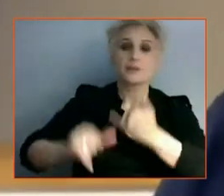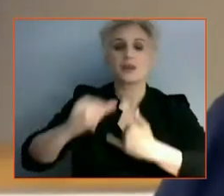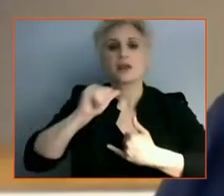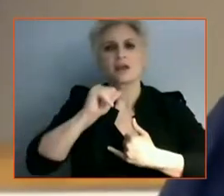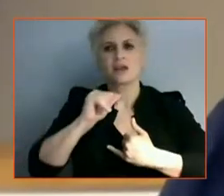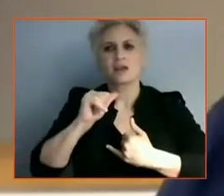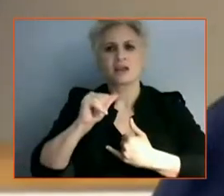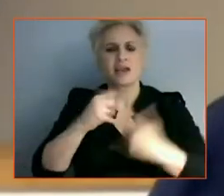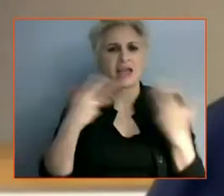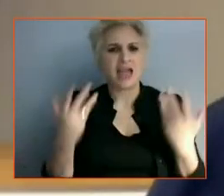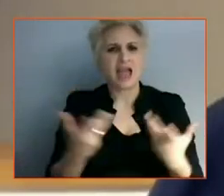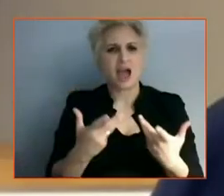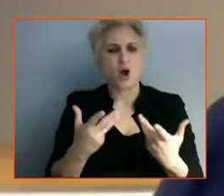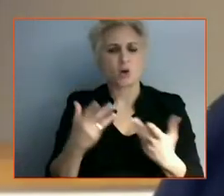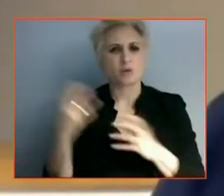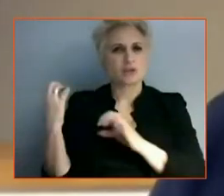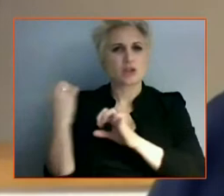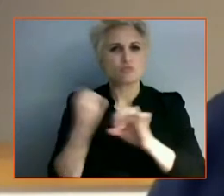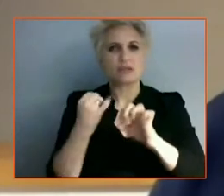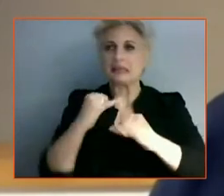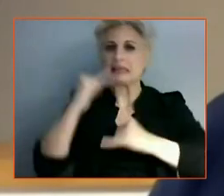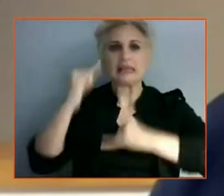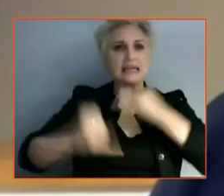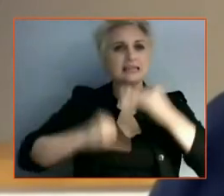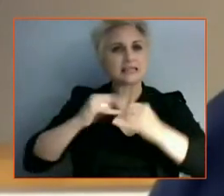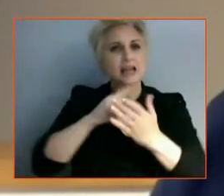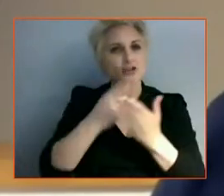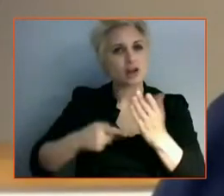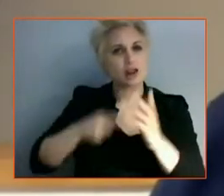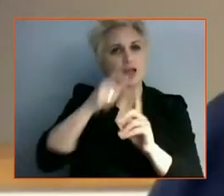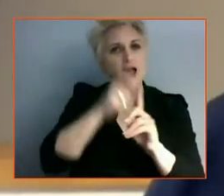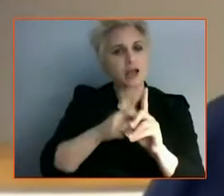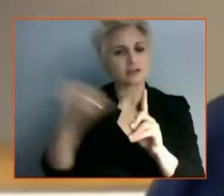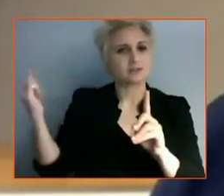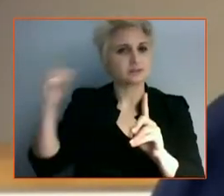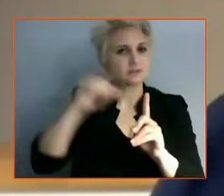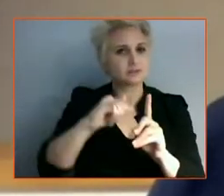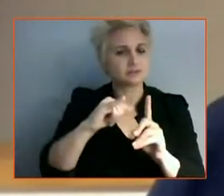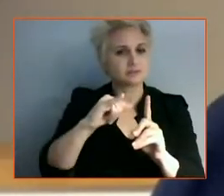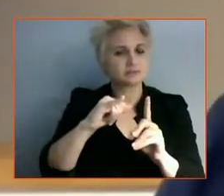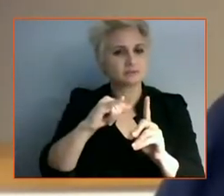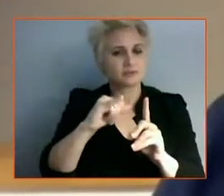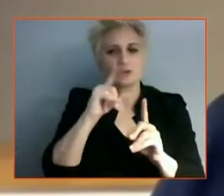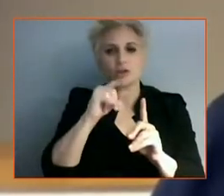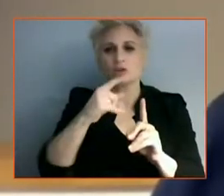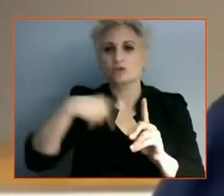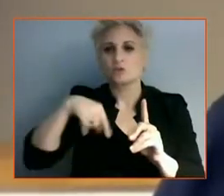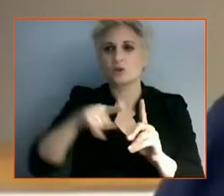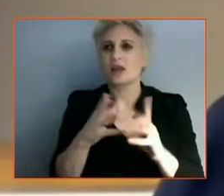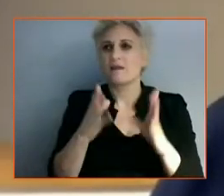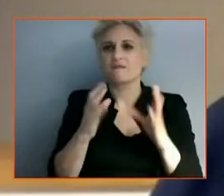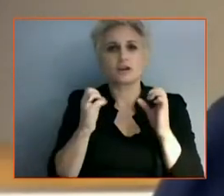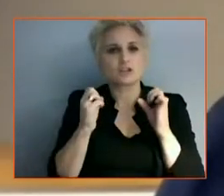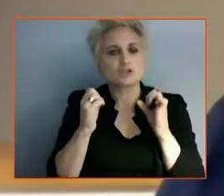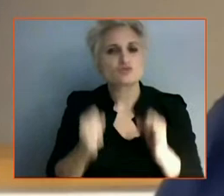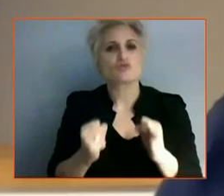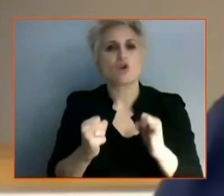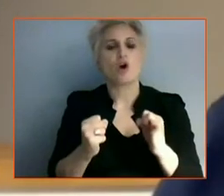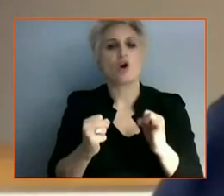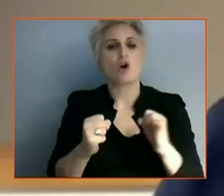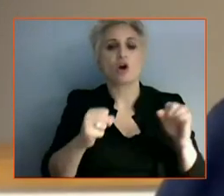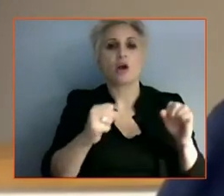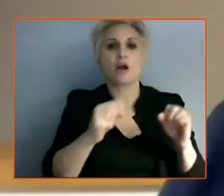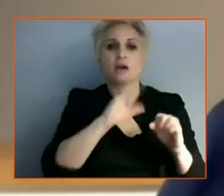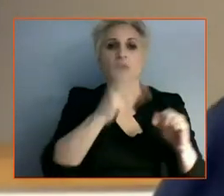can they bring in international artists? And do we have a stringent enough border system and